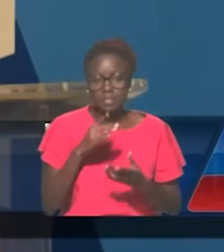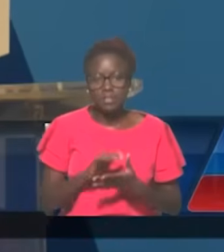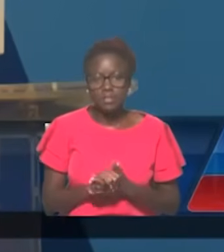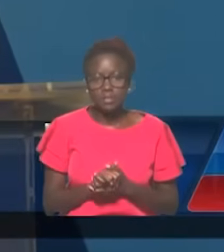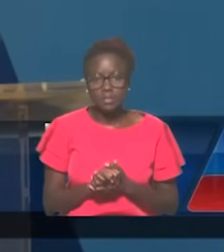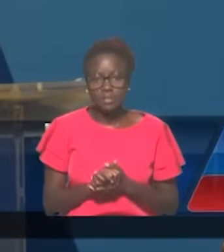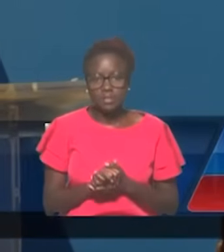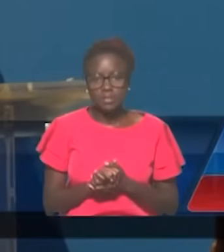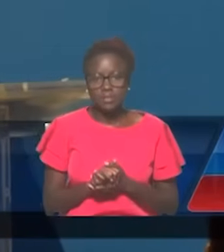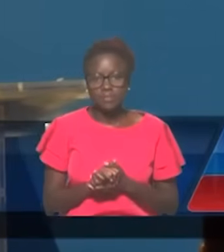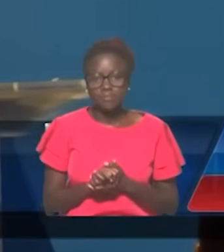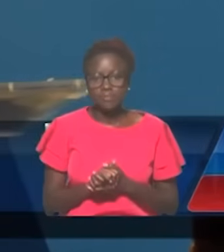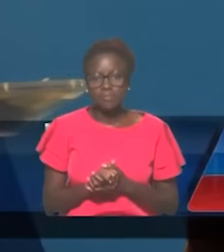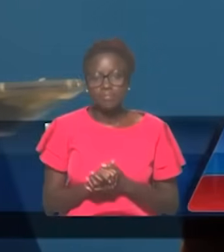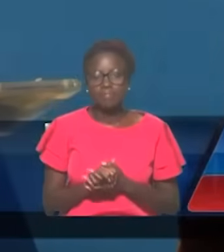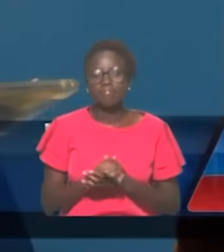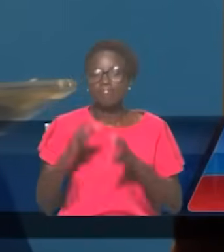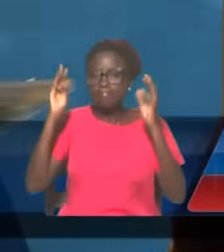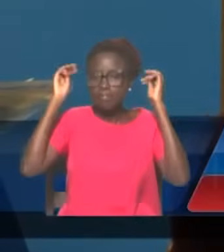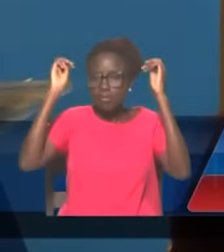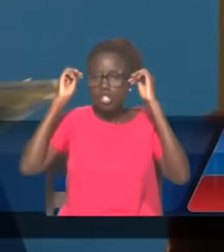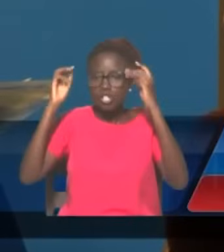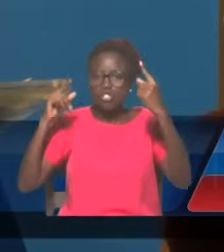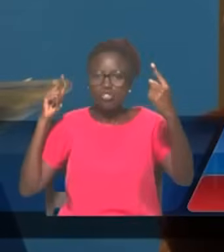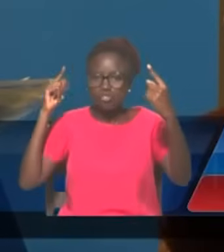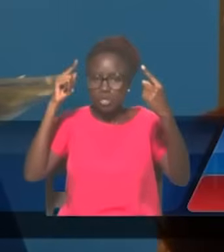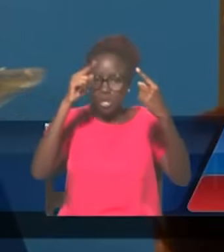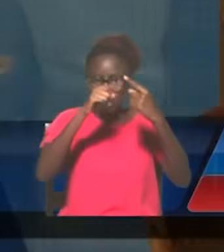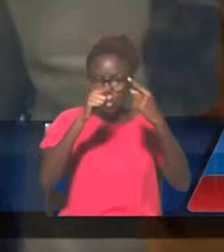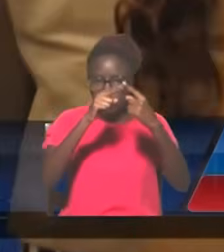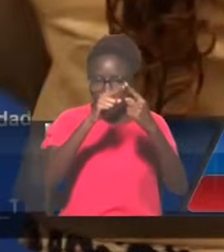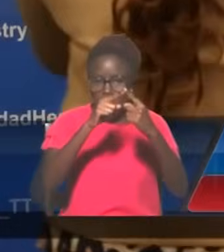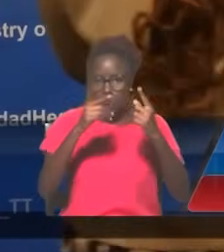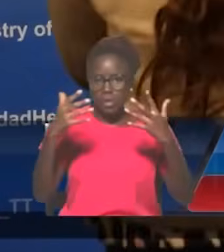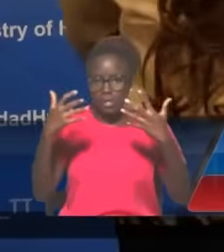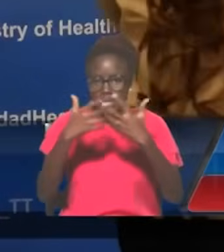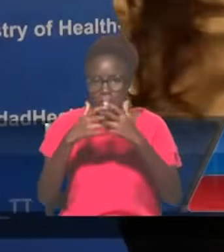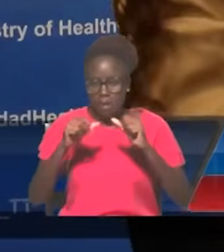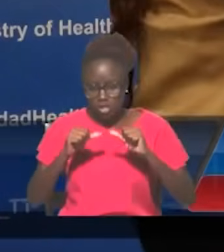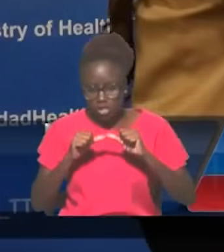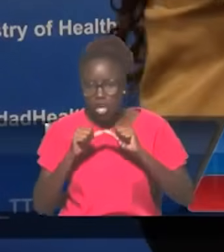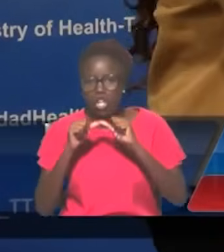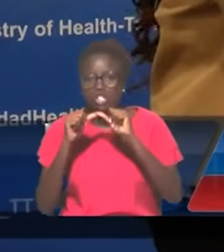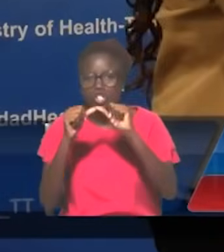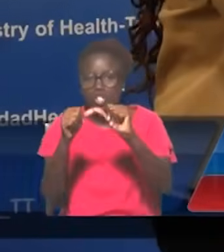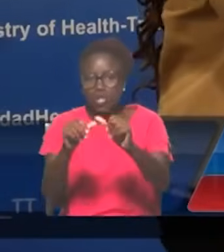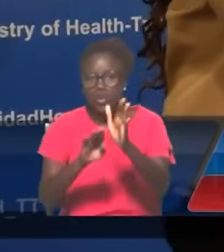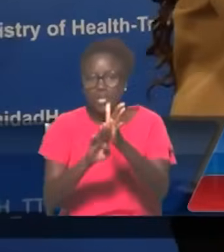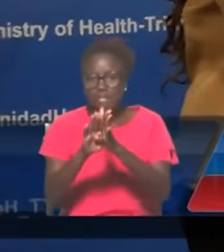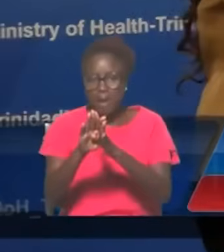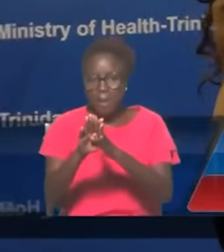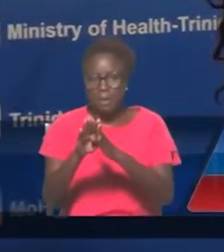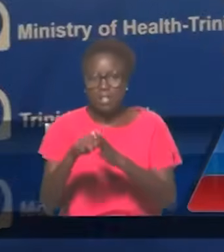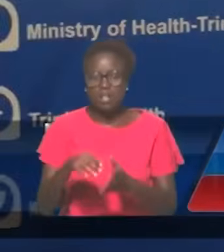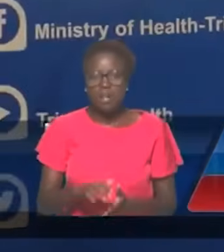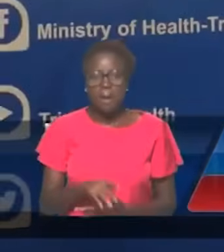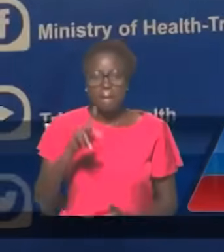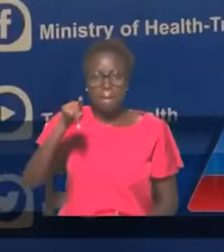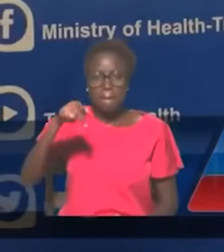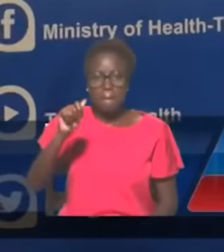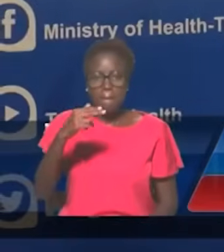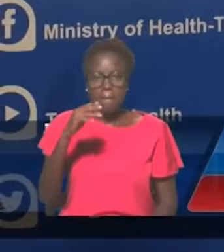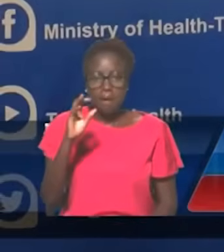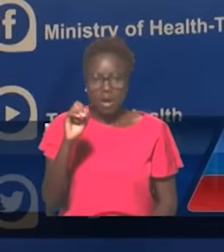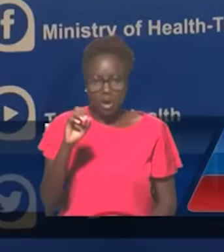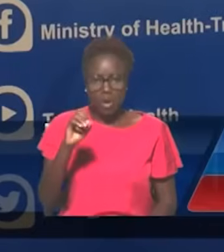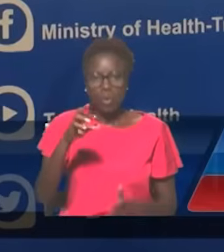is part of the ministry's broader vision to meet the Sustainable Development Goals by 2030. Country Representative for PAHO WHO Dr.